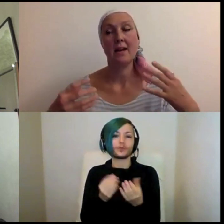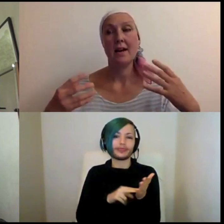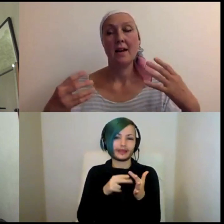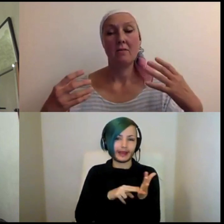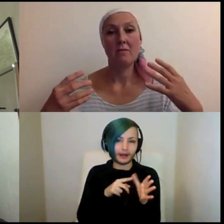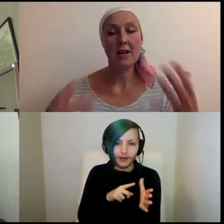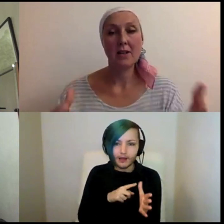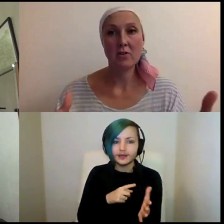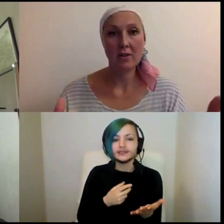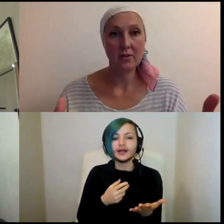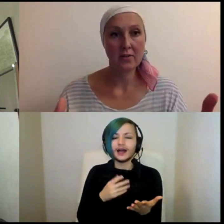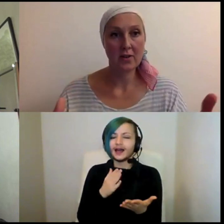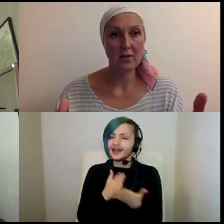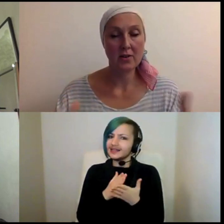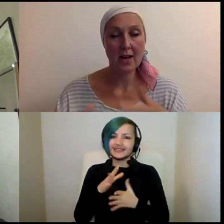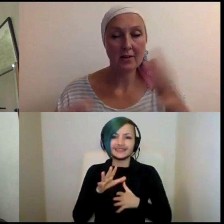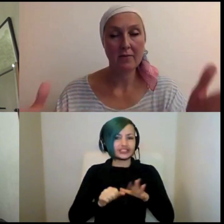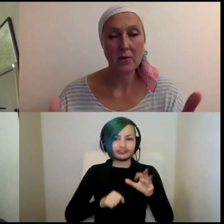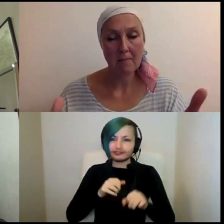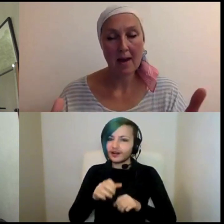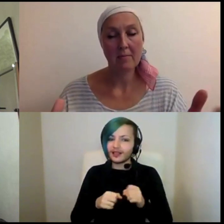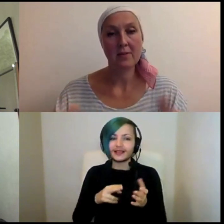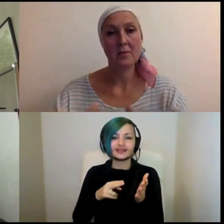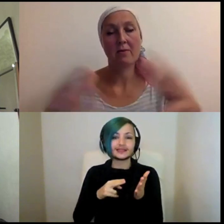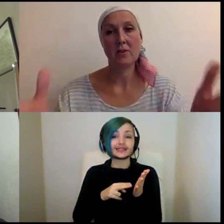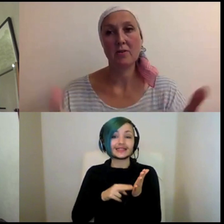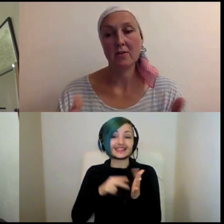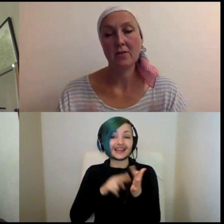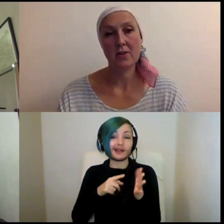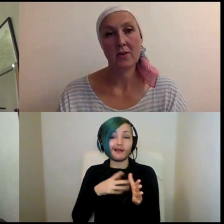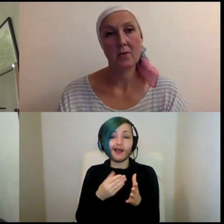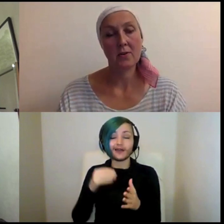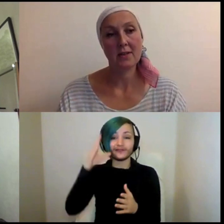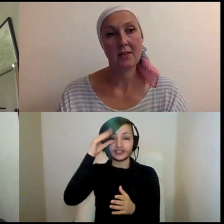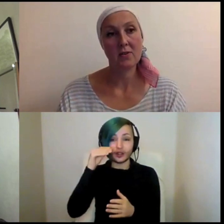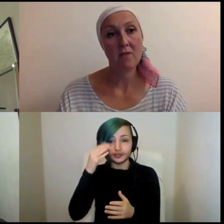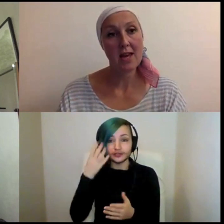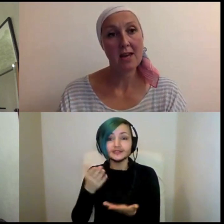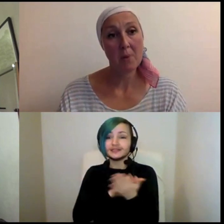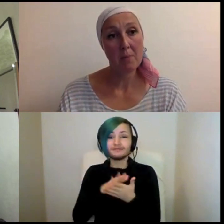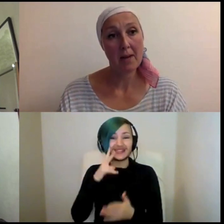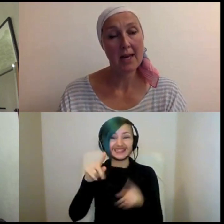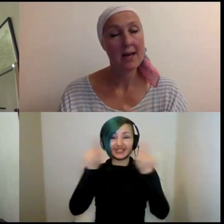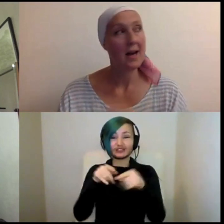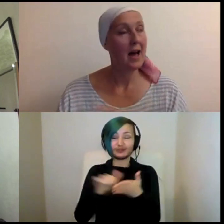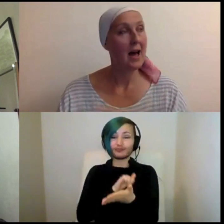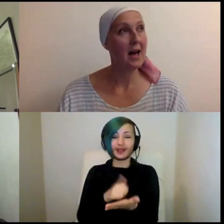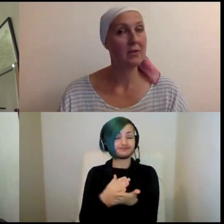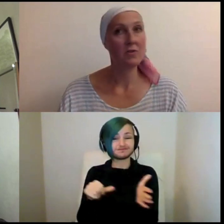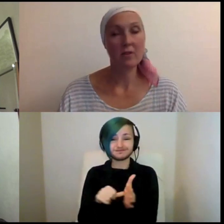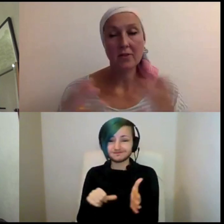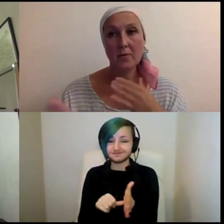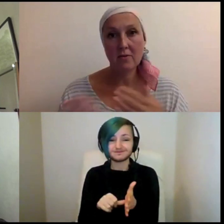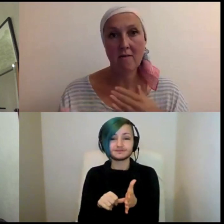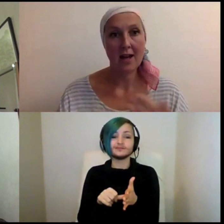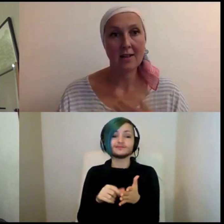Nana really struggles to, she has a visual impairment as well, really struggles to see a screen properly and